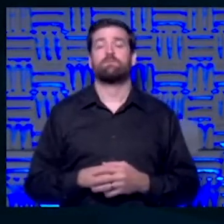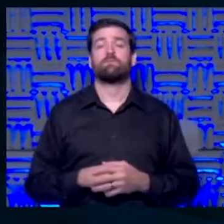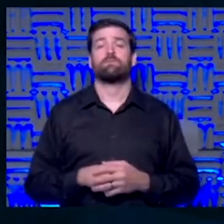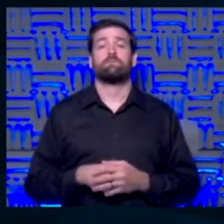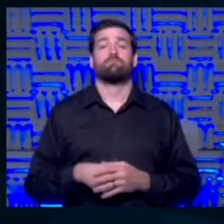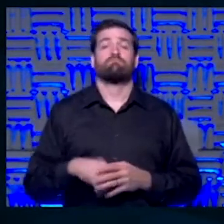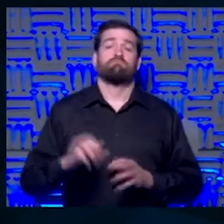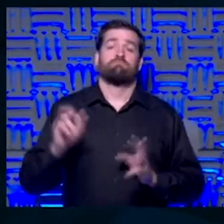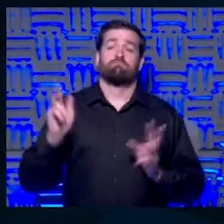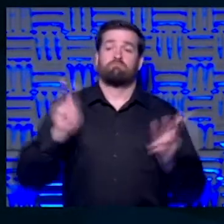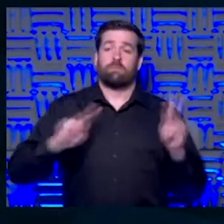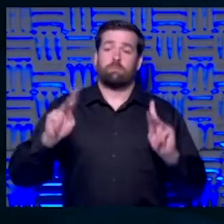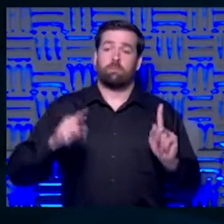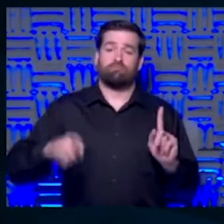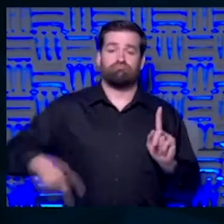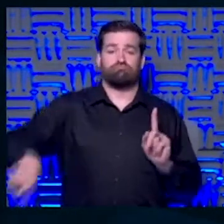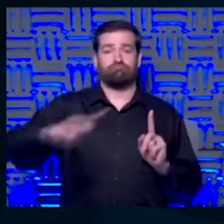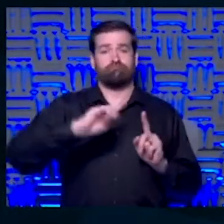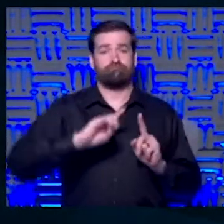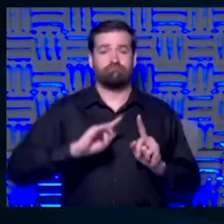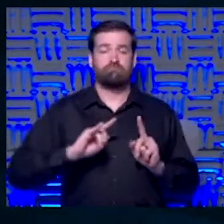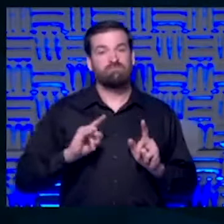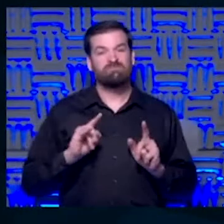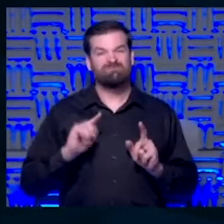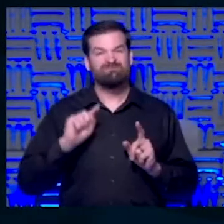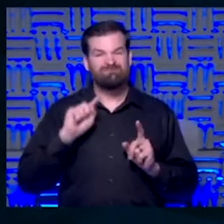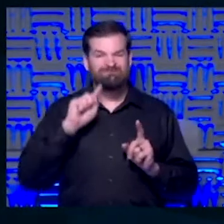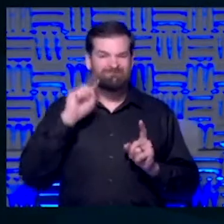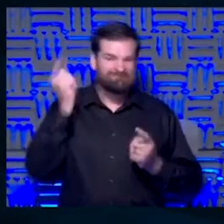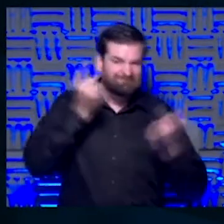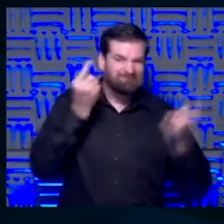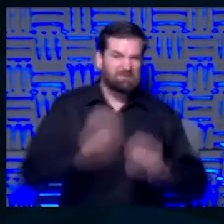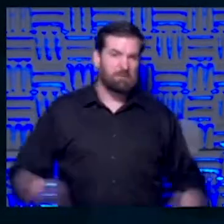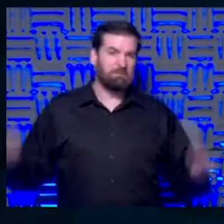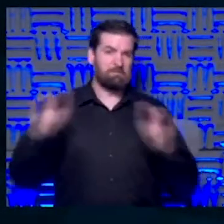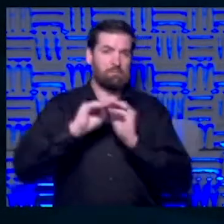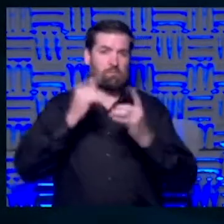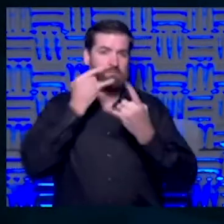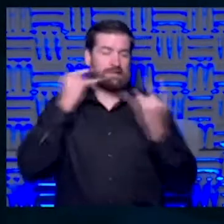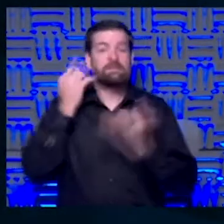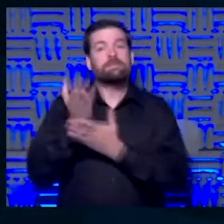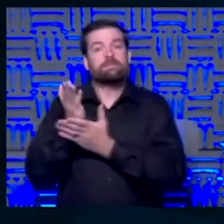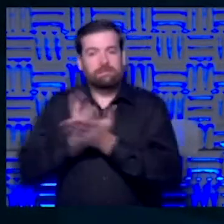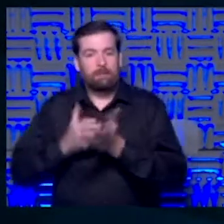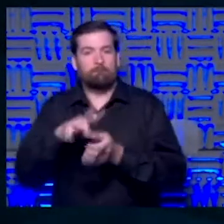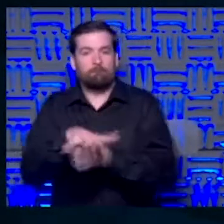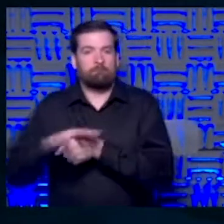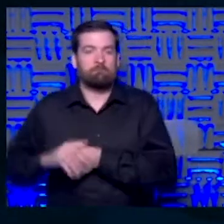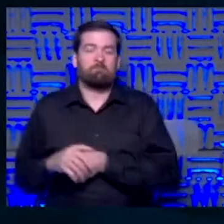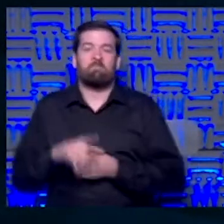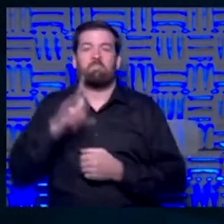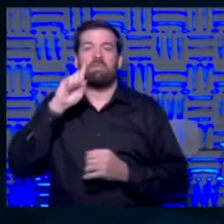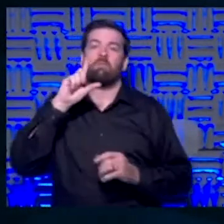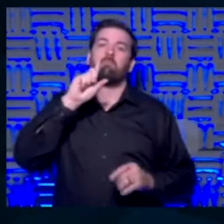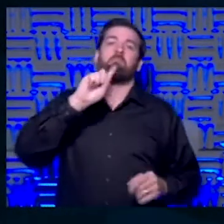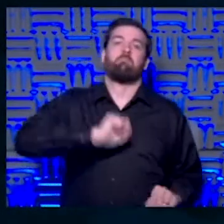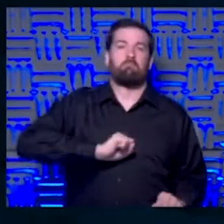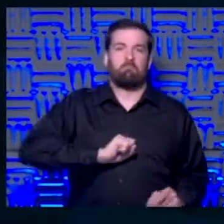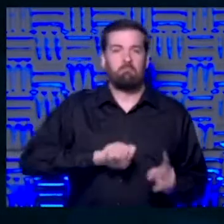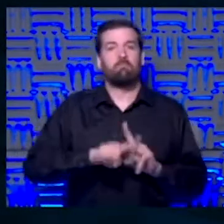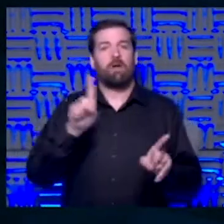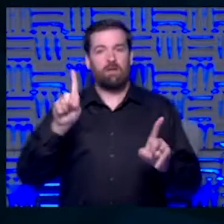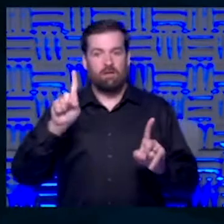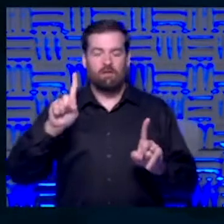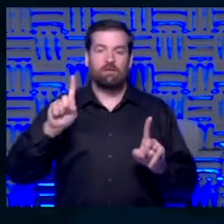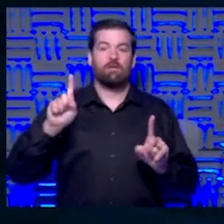are taking masks a little bit more seriously. Now, some areas don't take it seriously at all. But I think on balance, once we get a